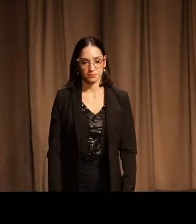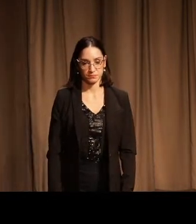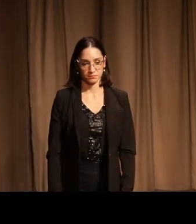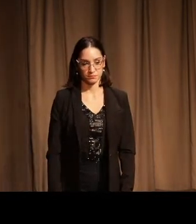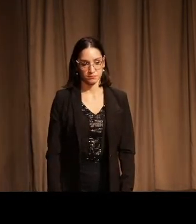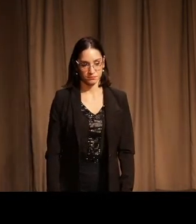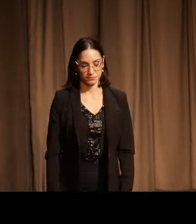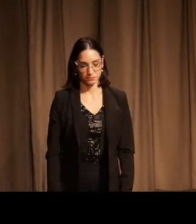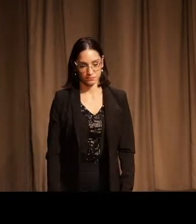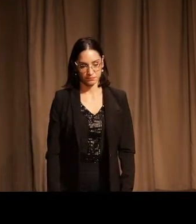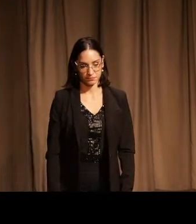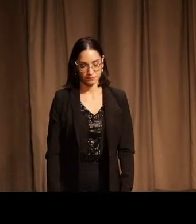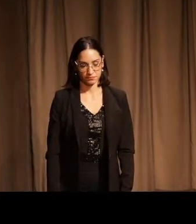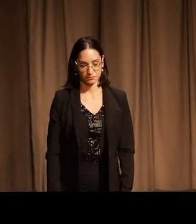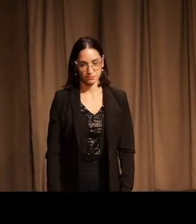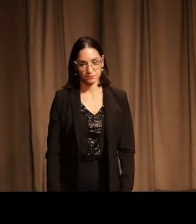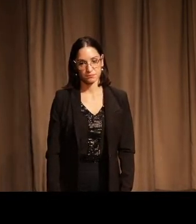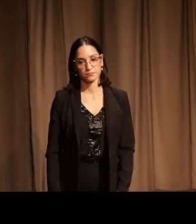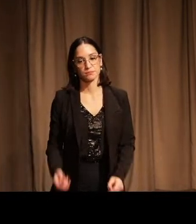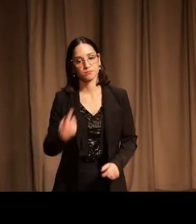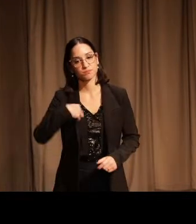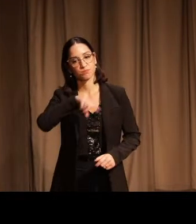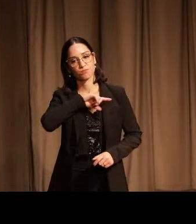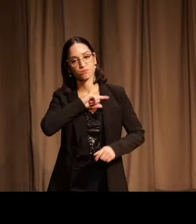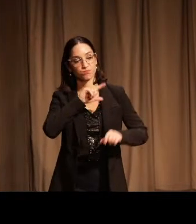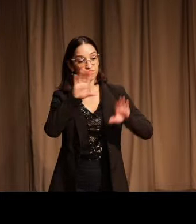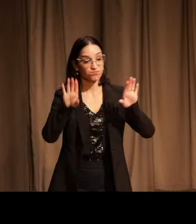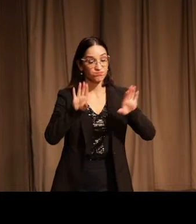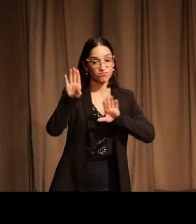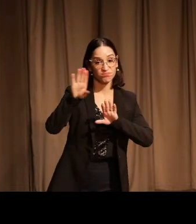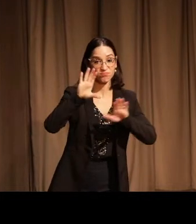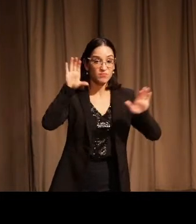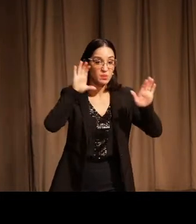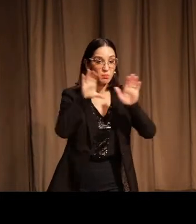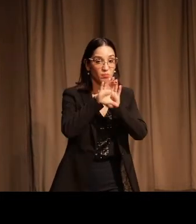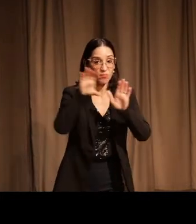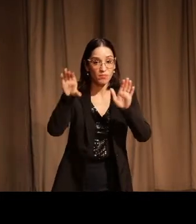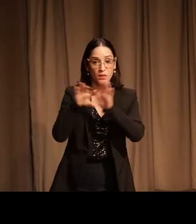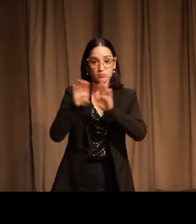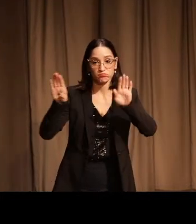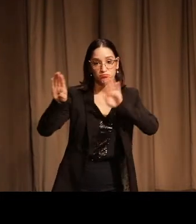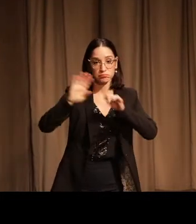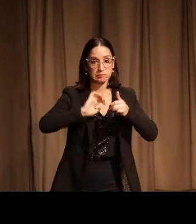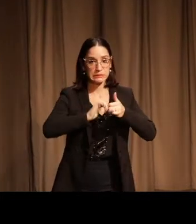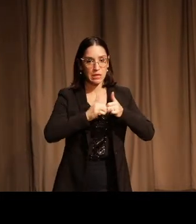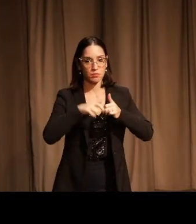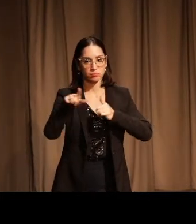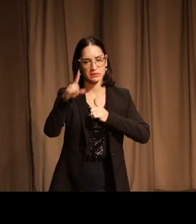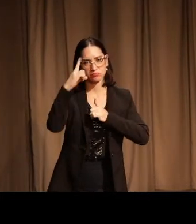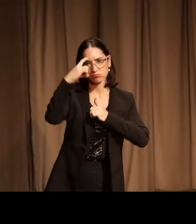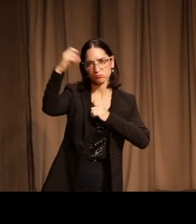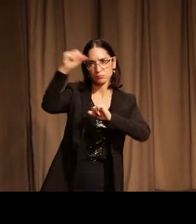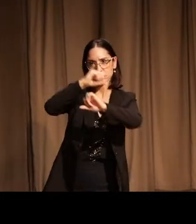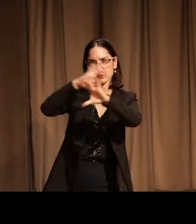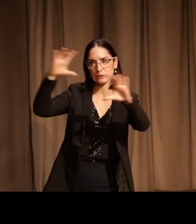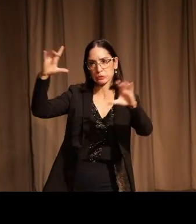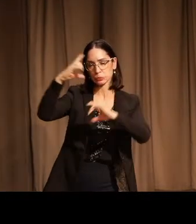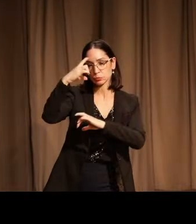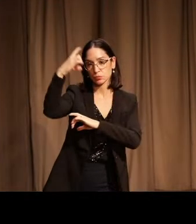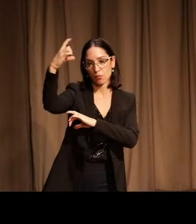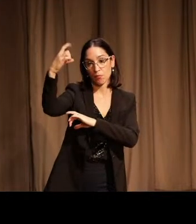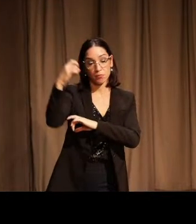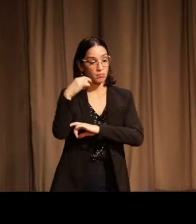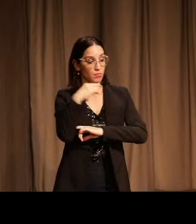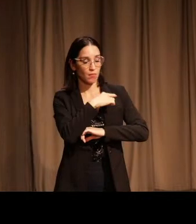these paintings here with the intention of making visitors feel like they are in a lucid dream. And